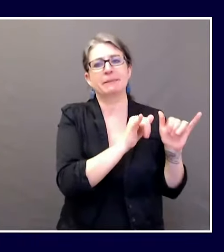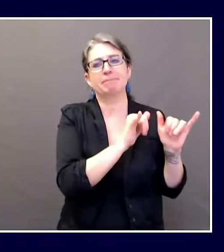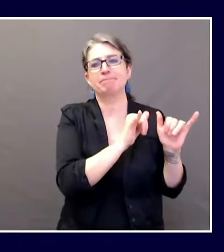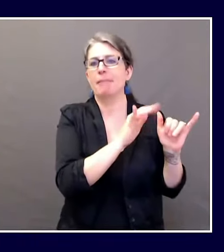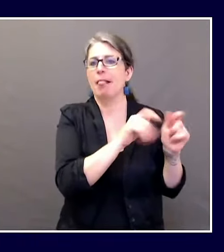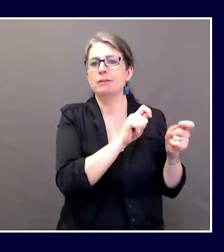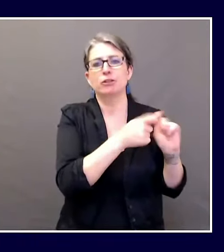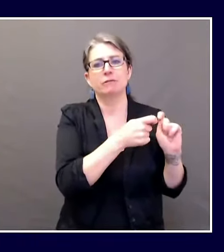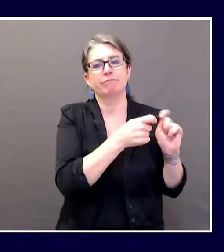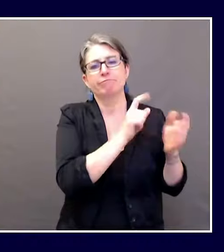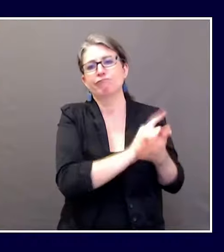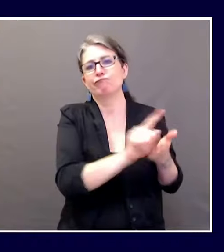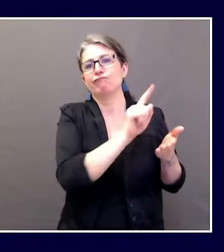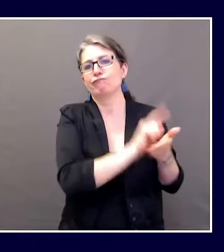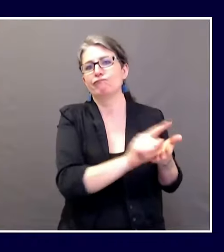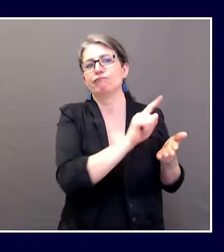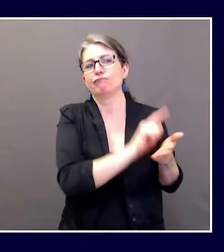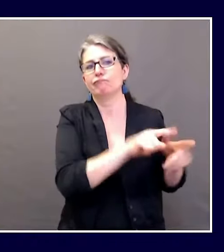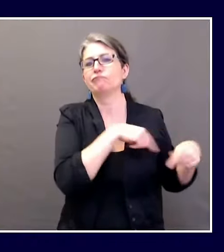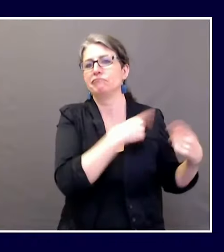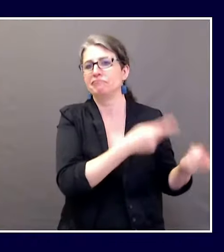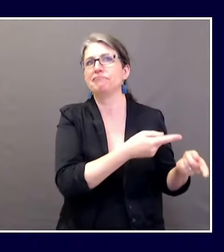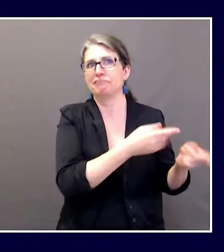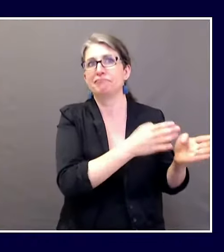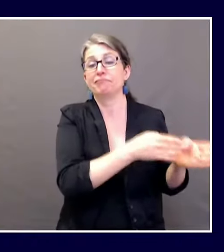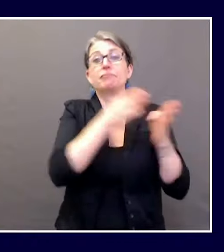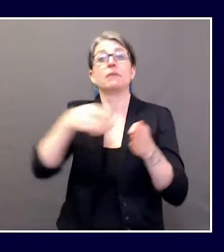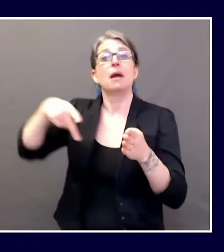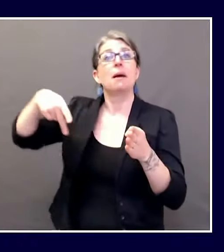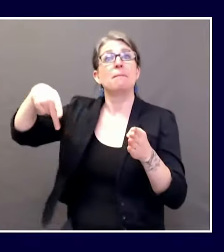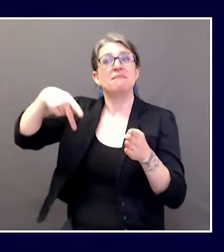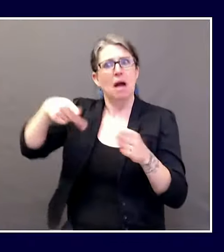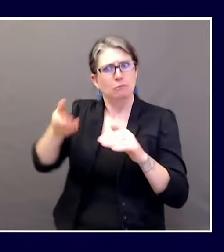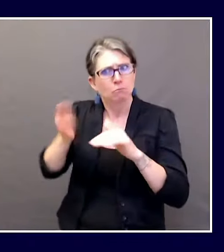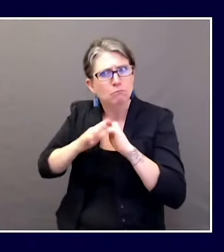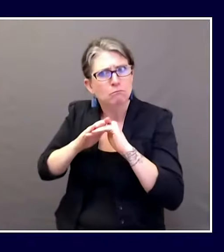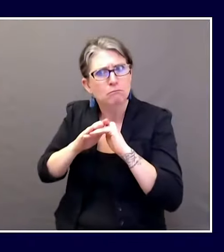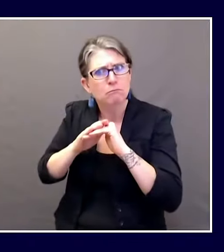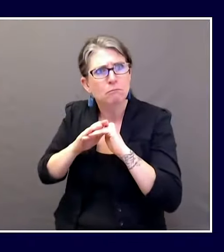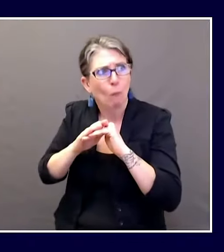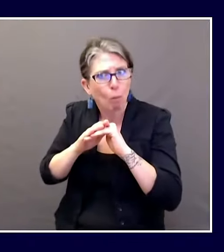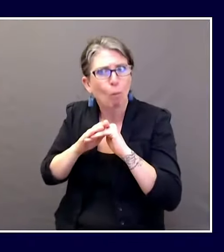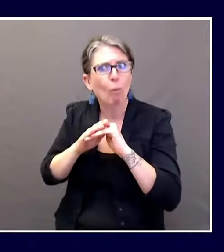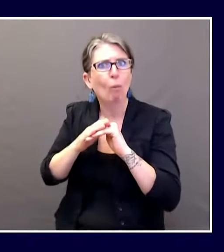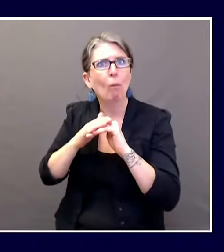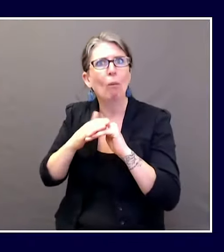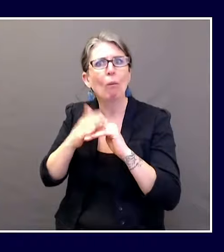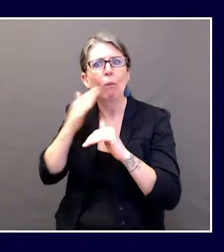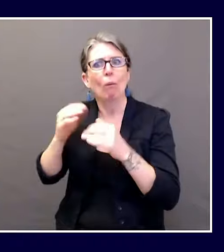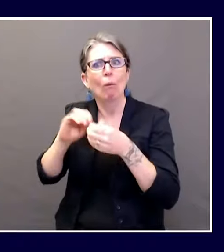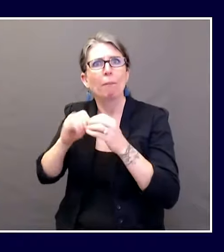increase that we are seeing in the Pfizer vaccine is significant. Next week, Maine will be receiving